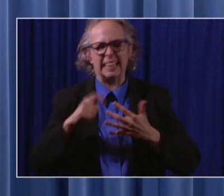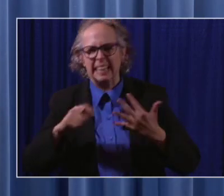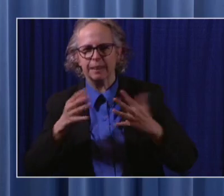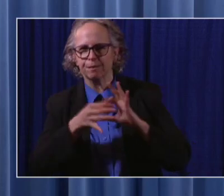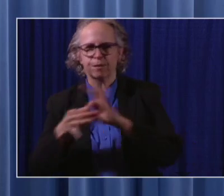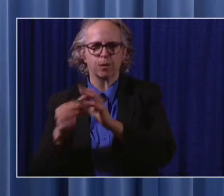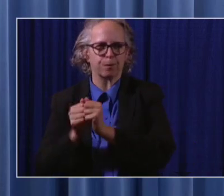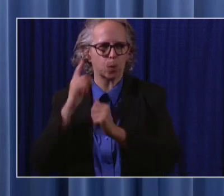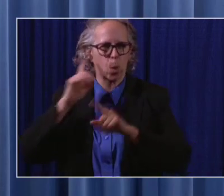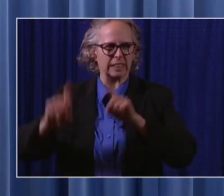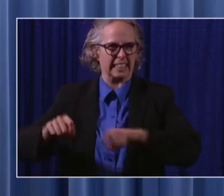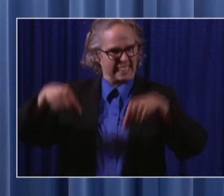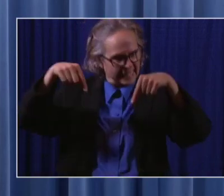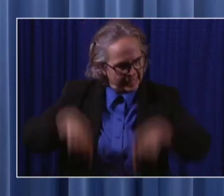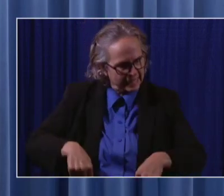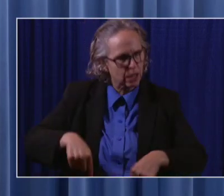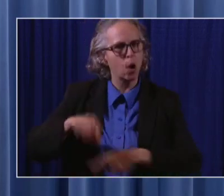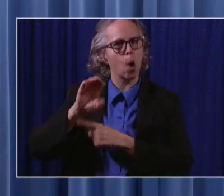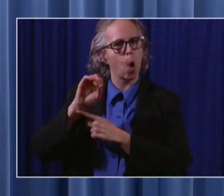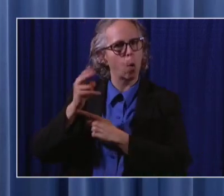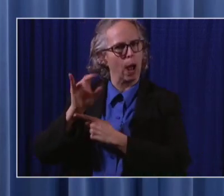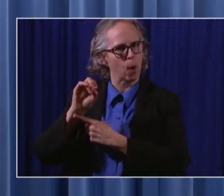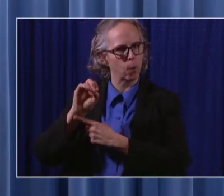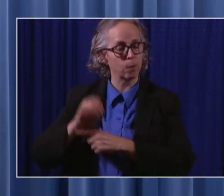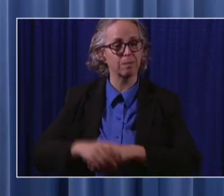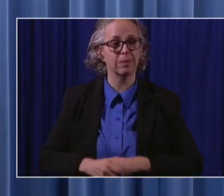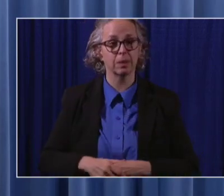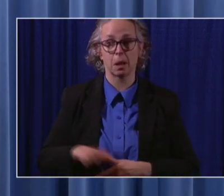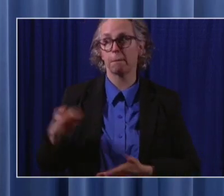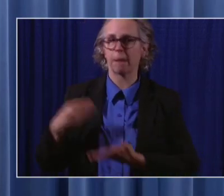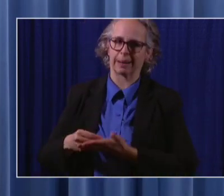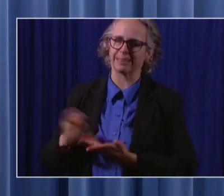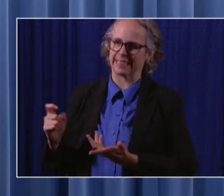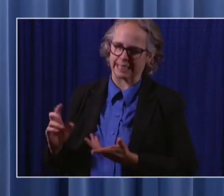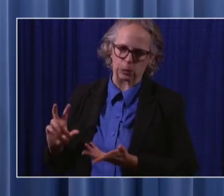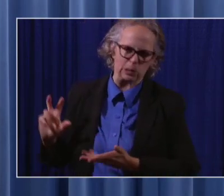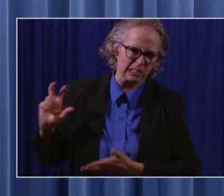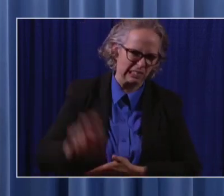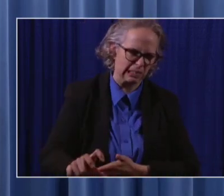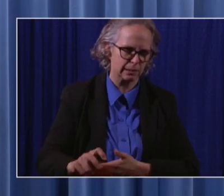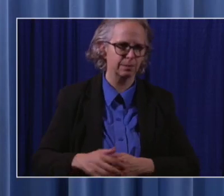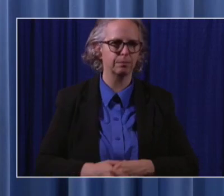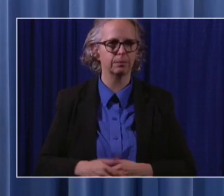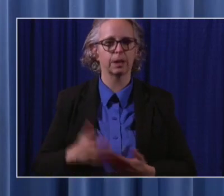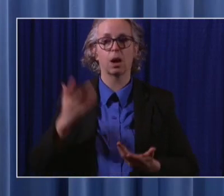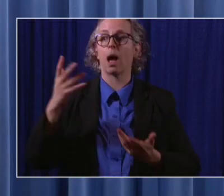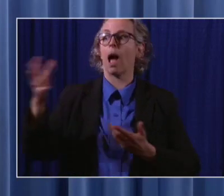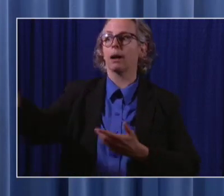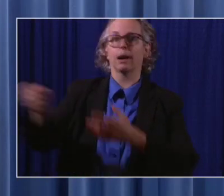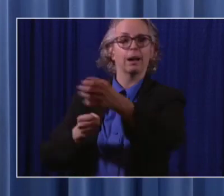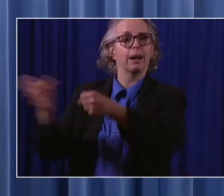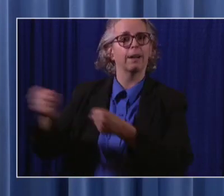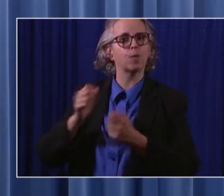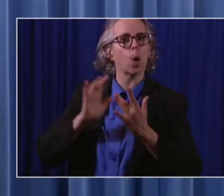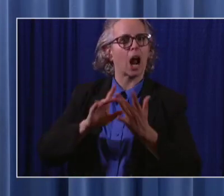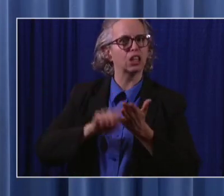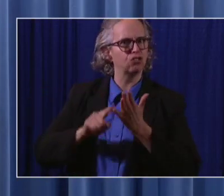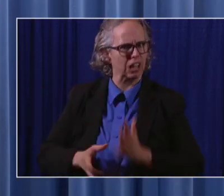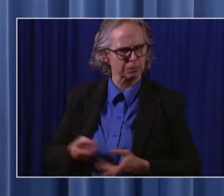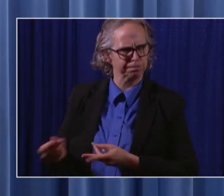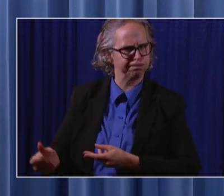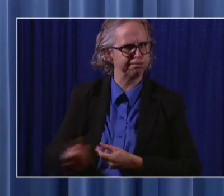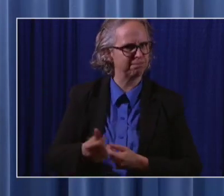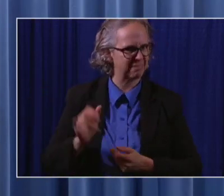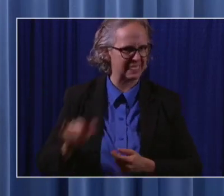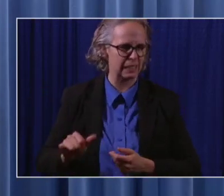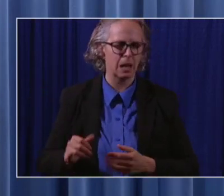need money. So testing, money for tracing is going to be absolutely